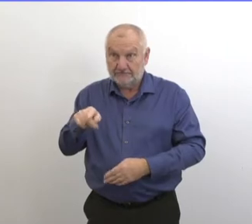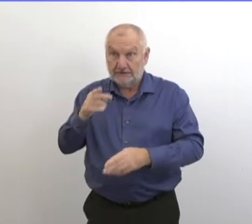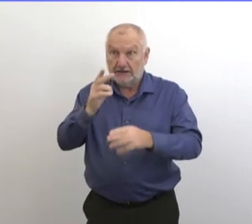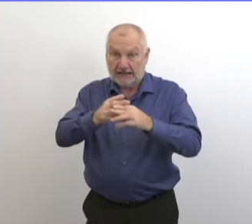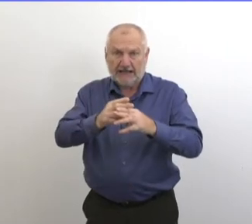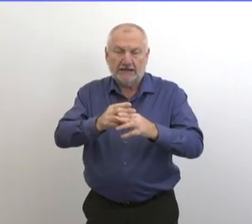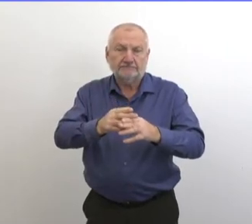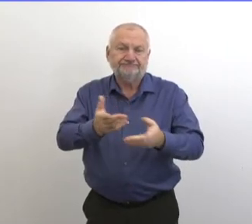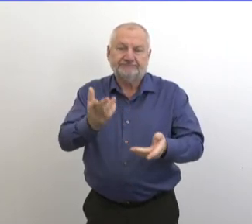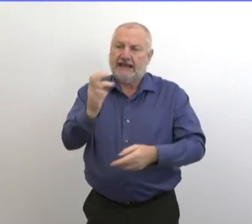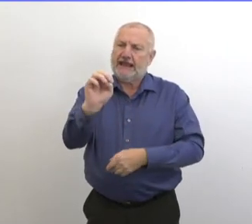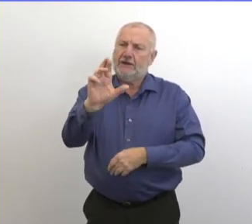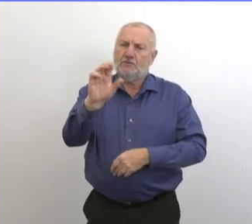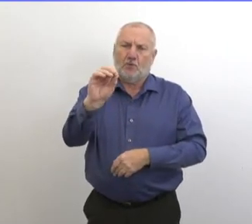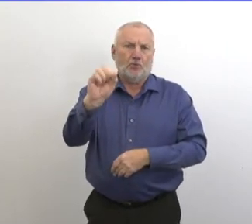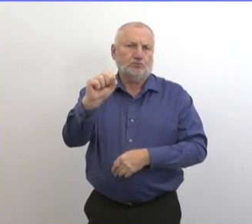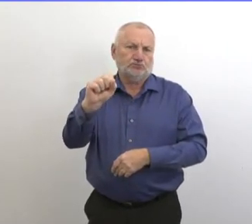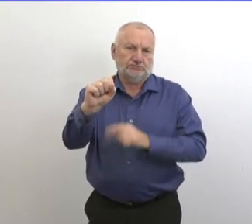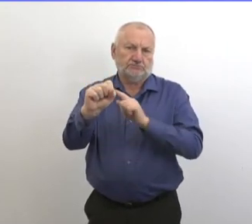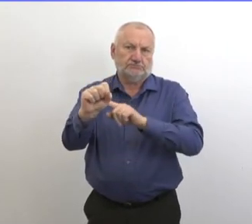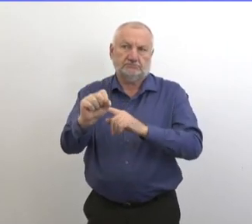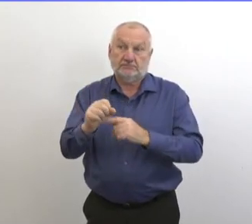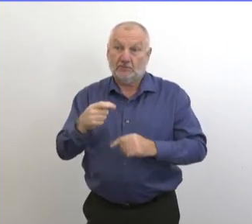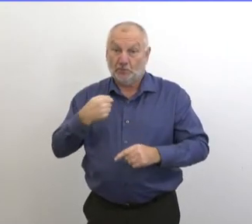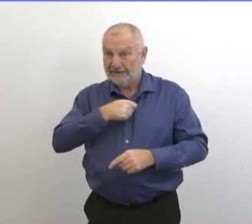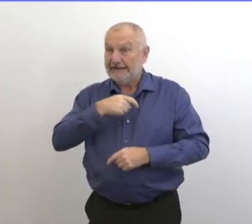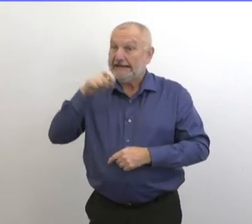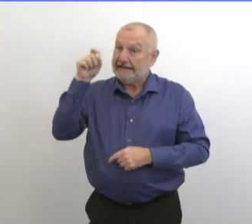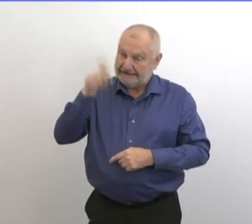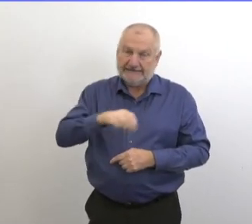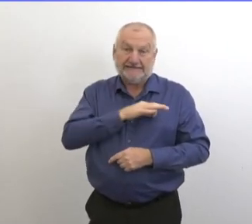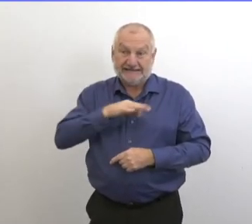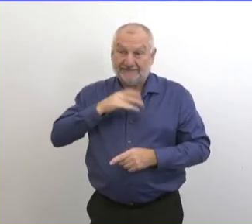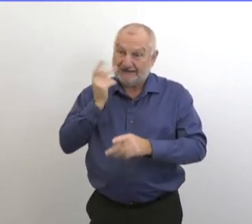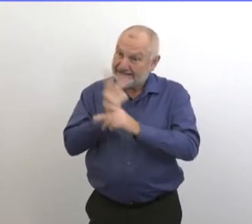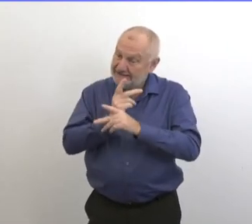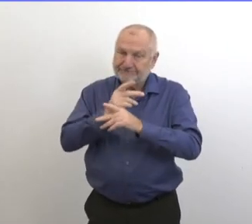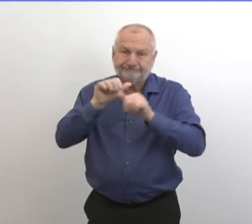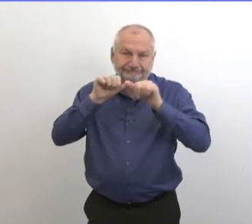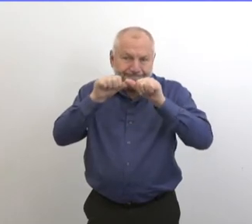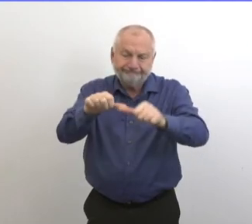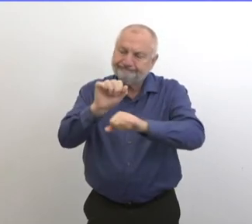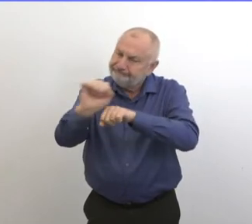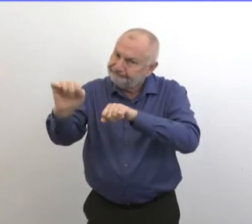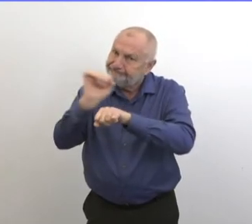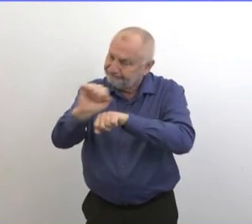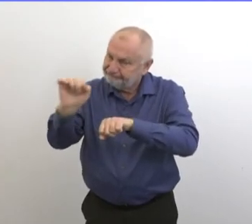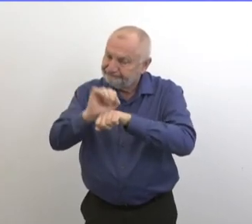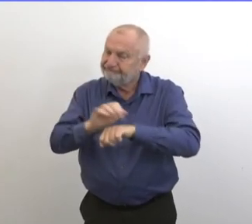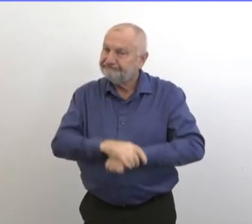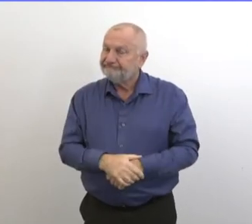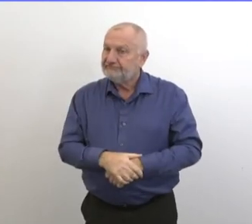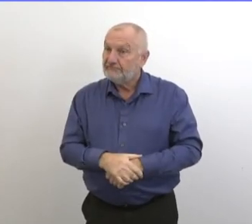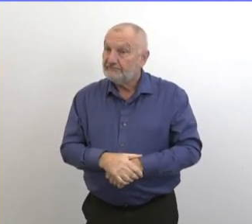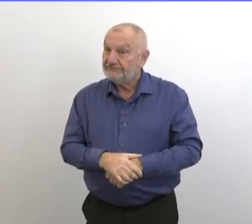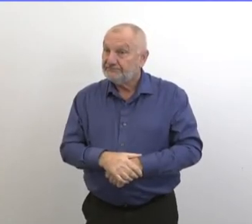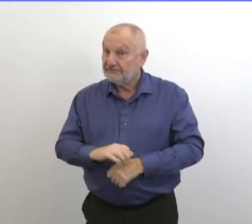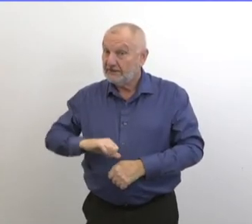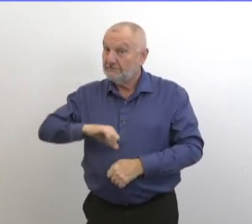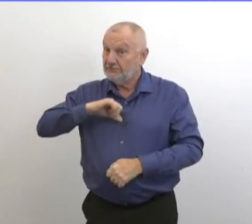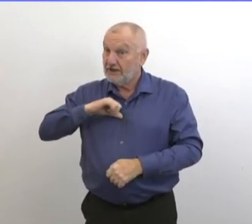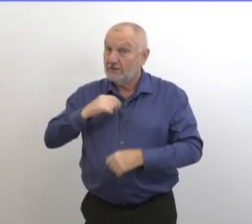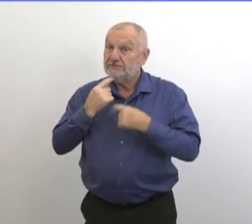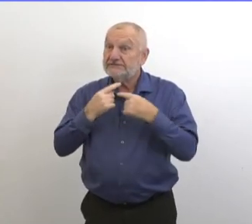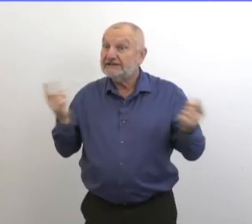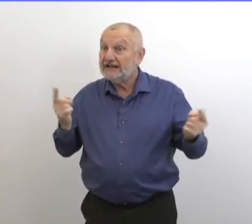more than ever. That's why I'm proud to announce $35 million for the new